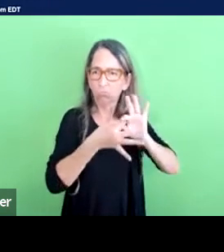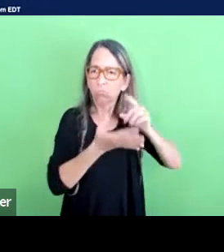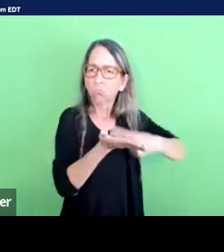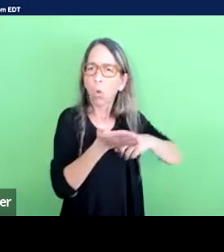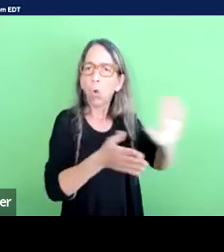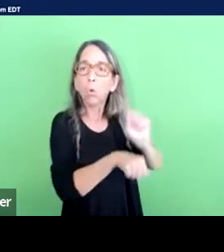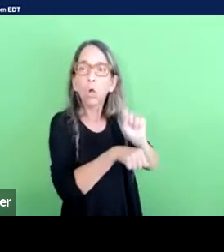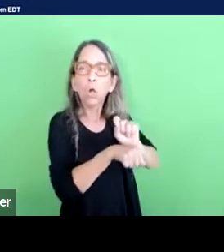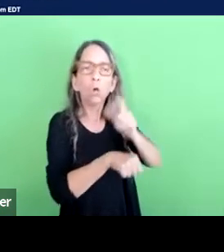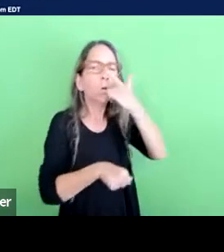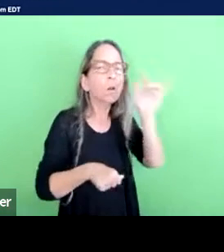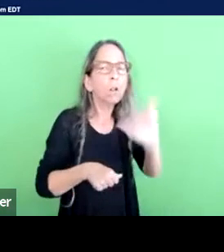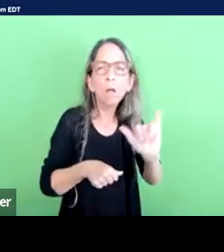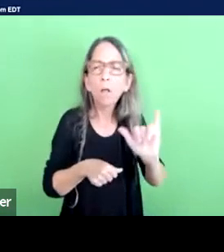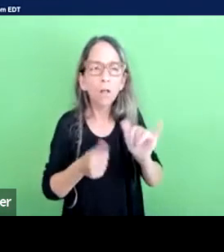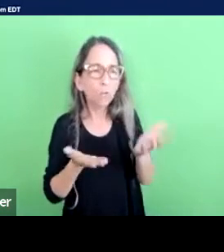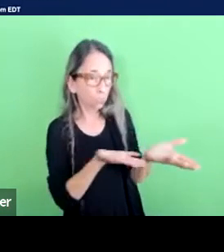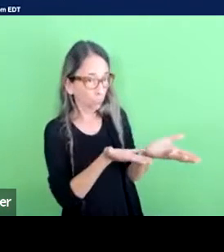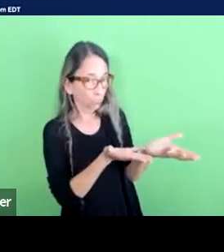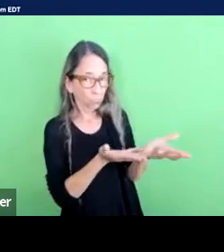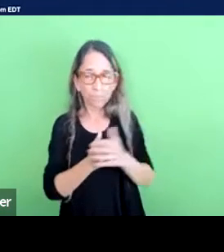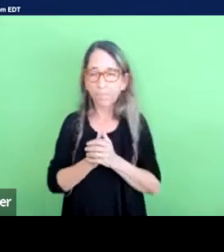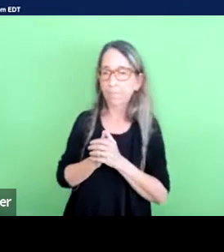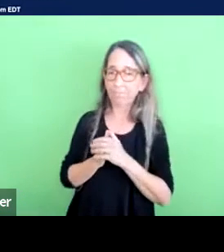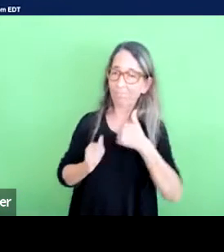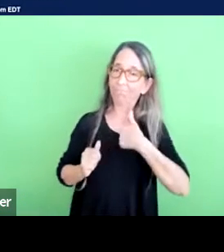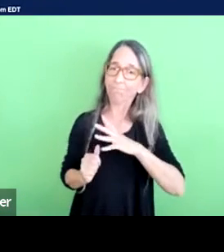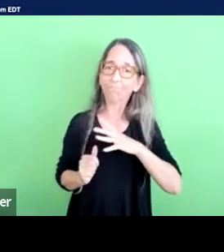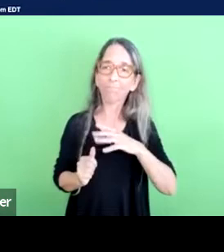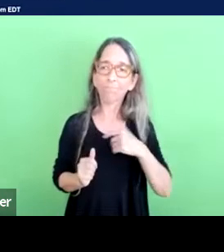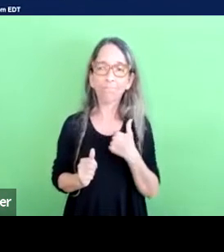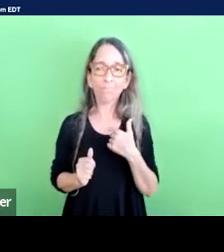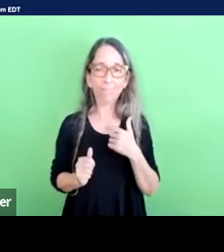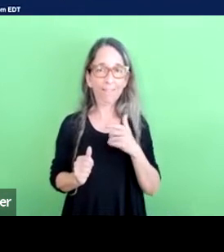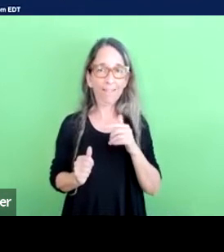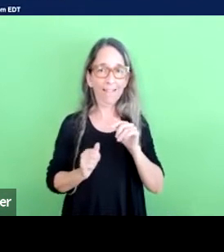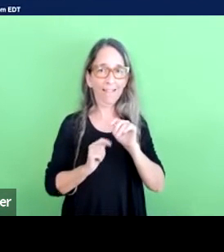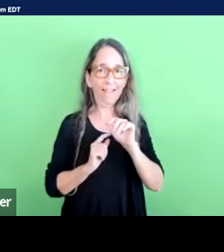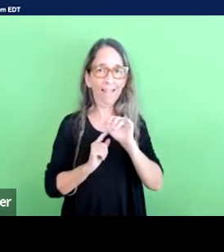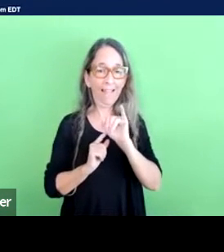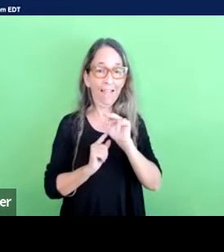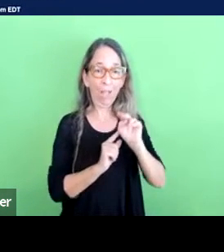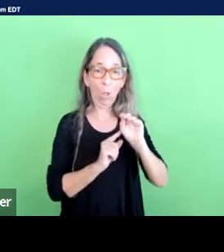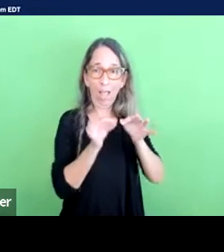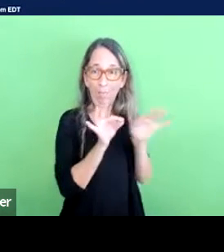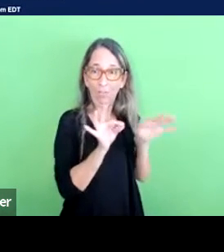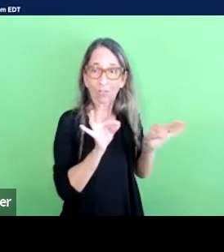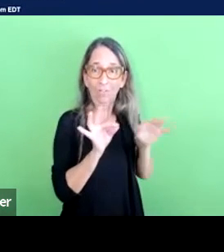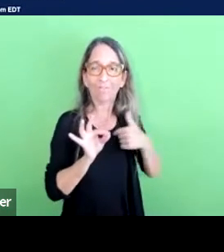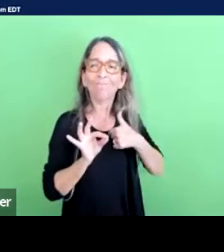Sure. So at InnoCaption, I do regulatory compliance, and I'm also in-house counsel. So I